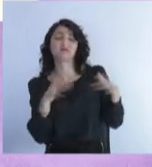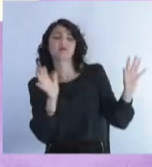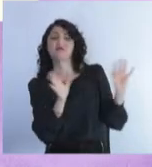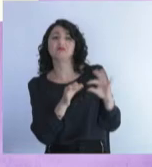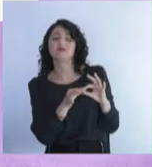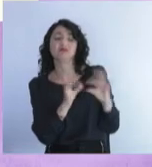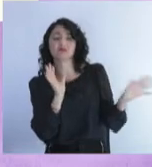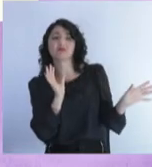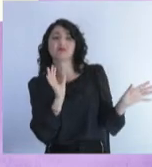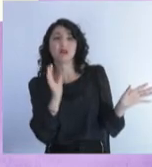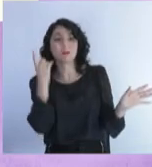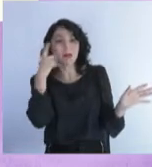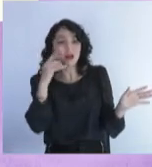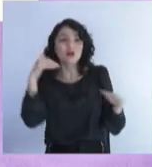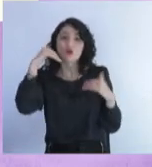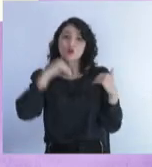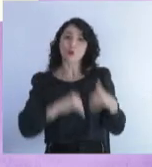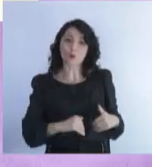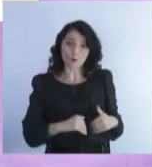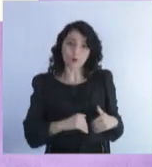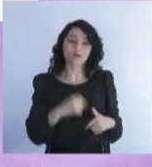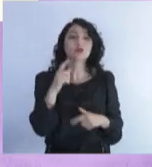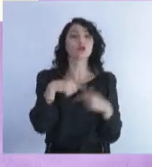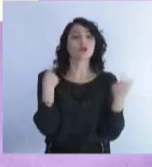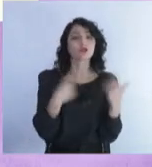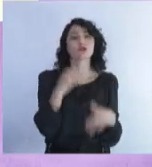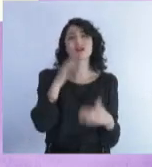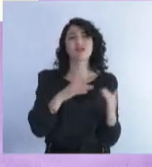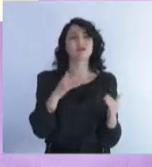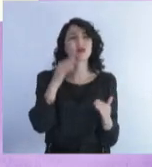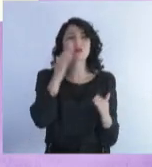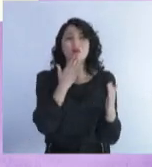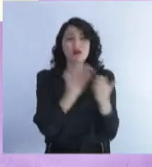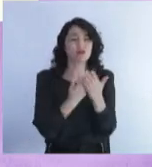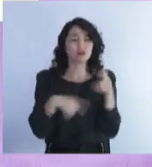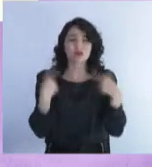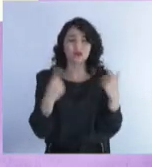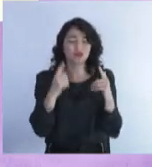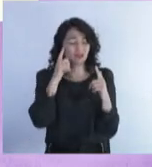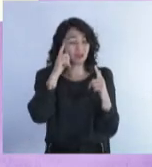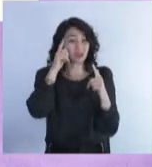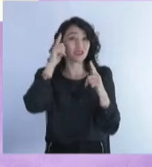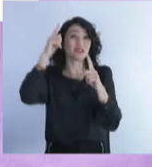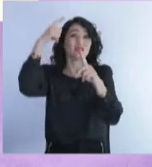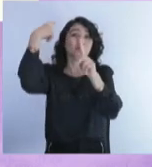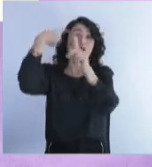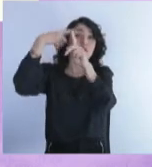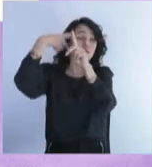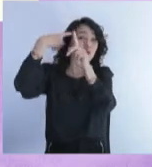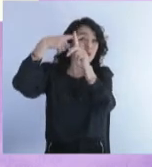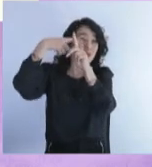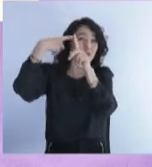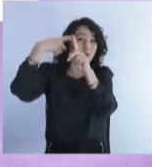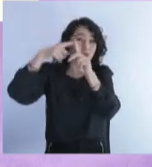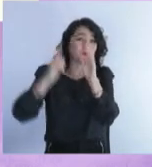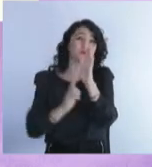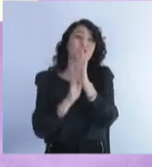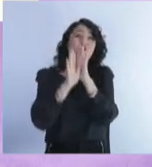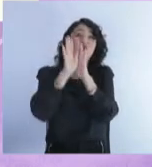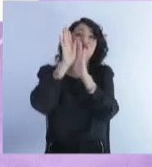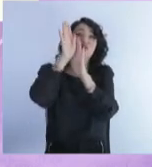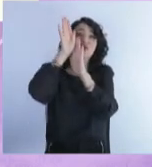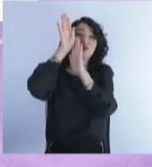there's us at our best, where we perform at our peak and our well-being